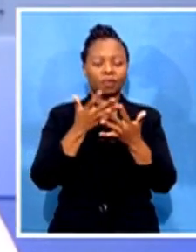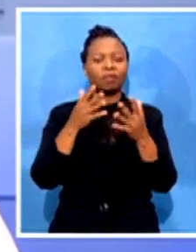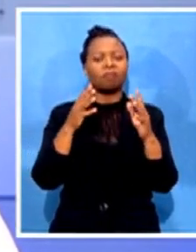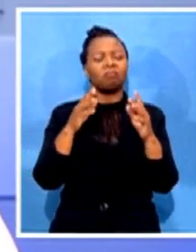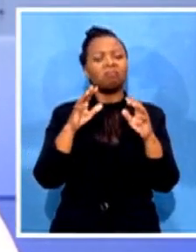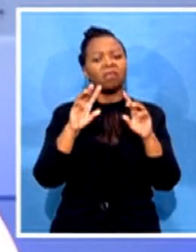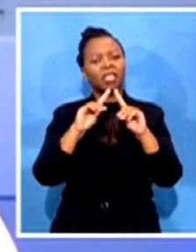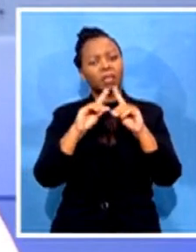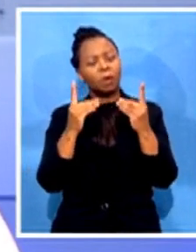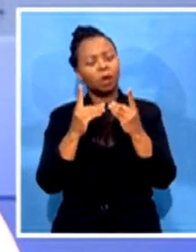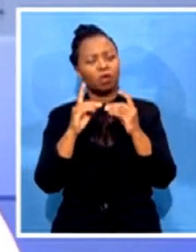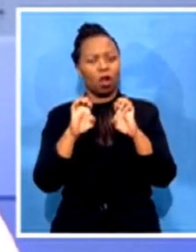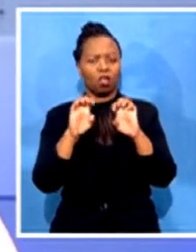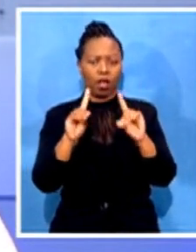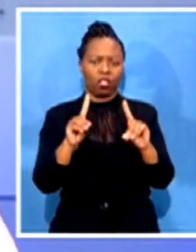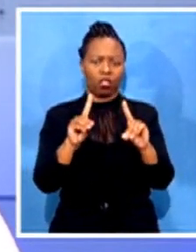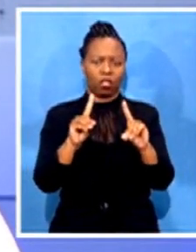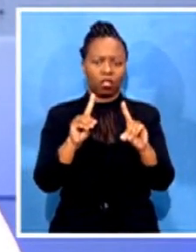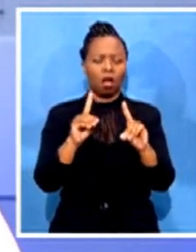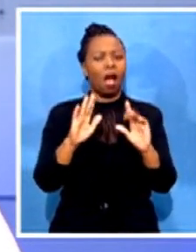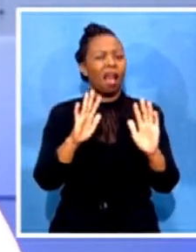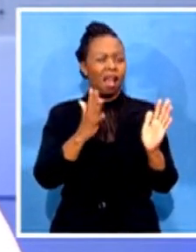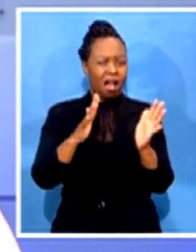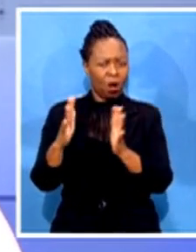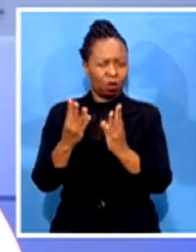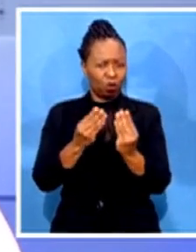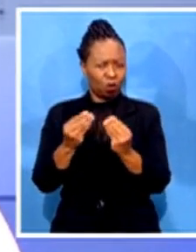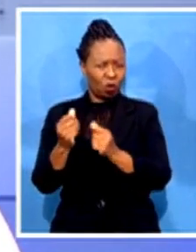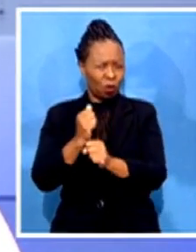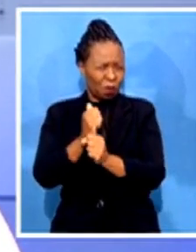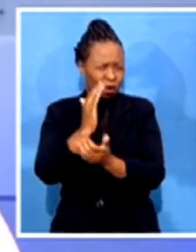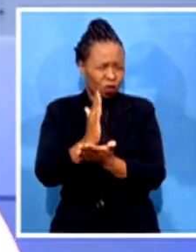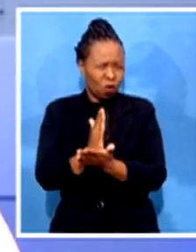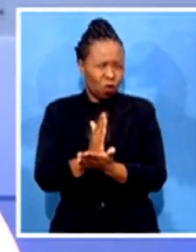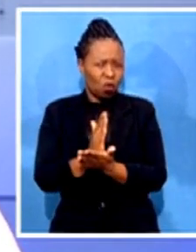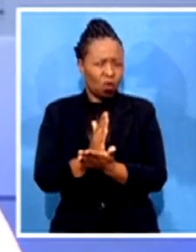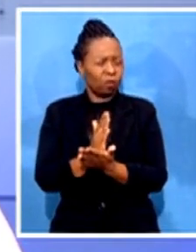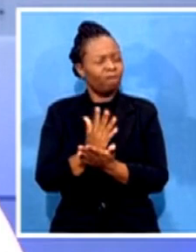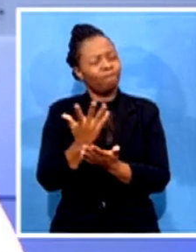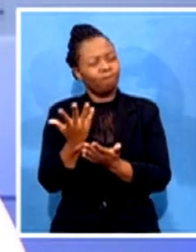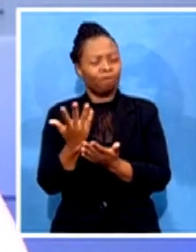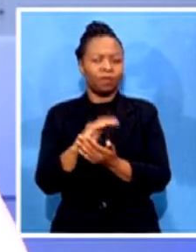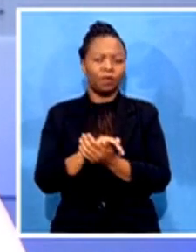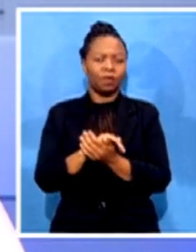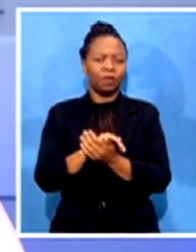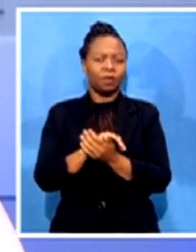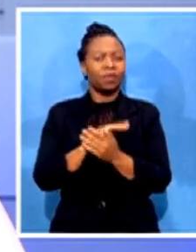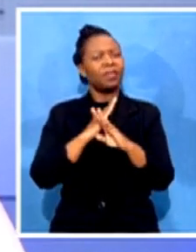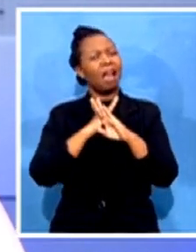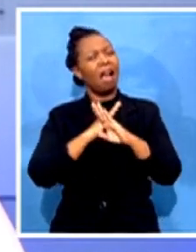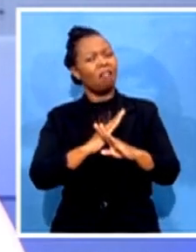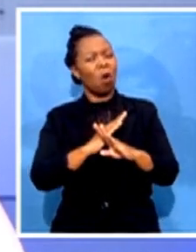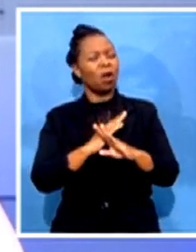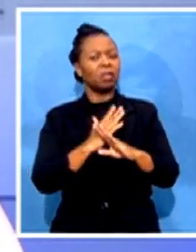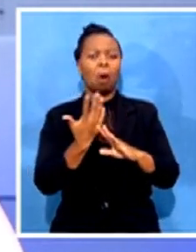ensuring that if they avoid at all or just lower the levels of infection in terms